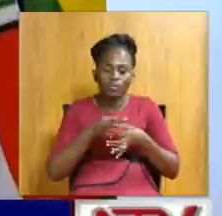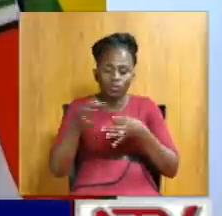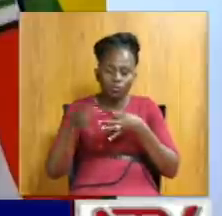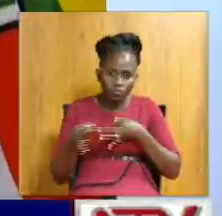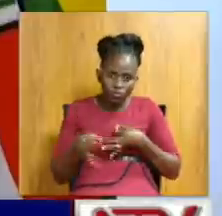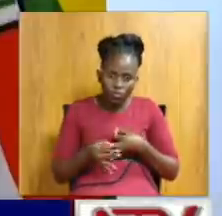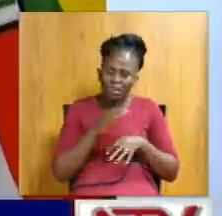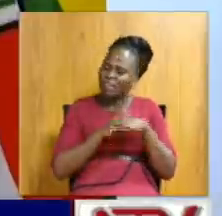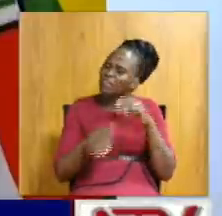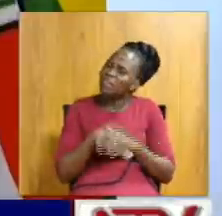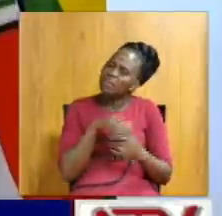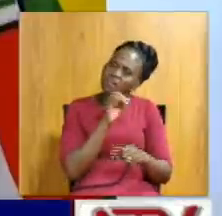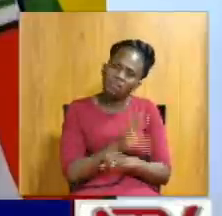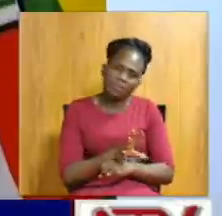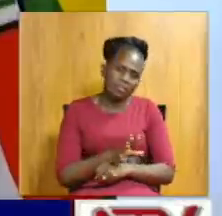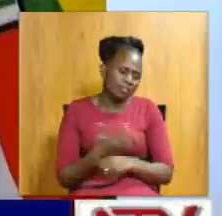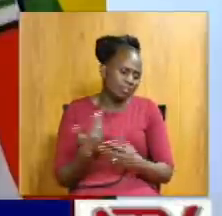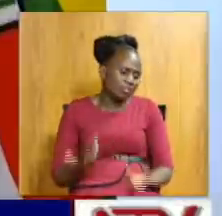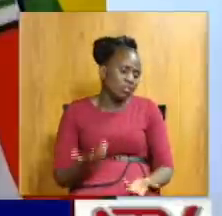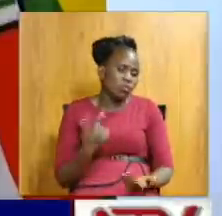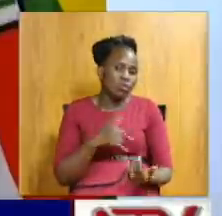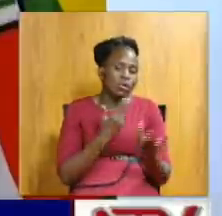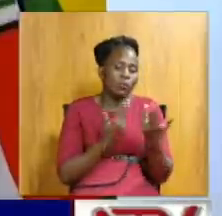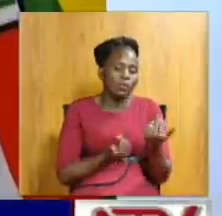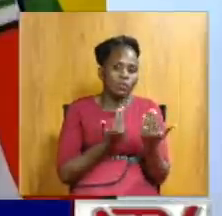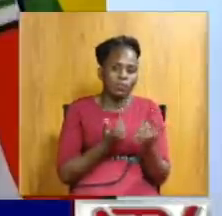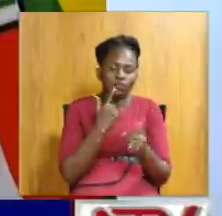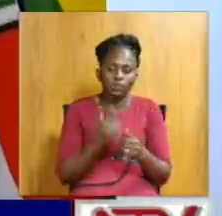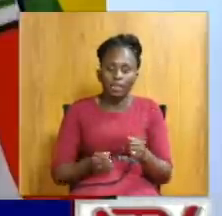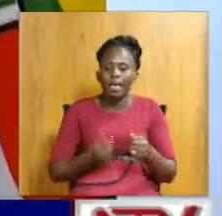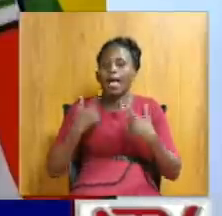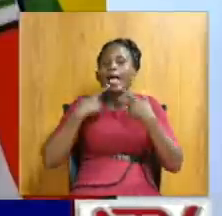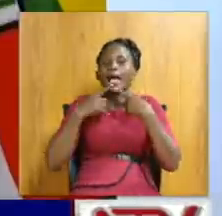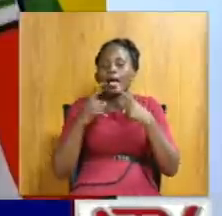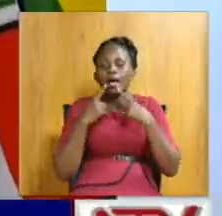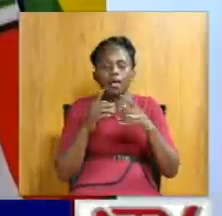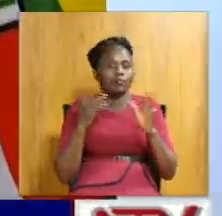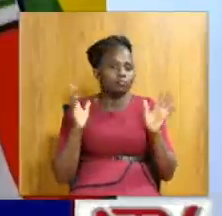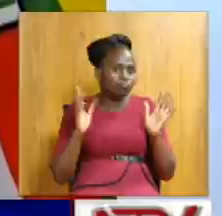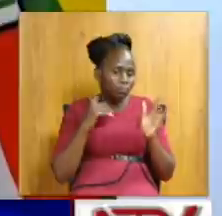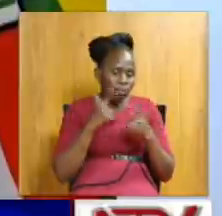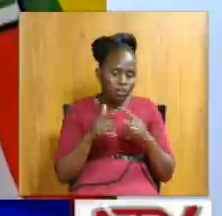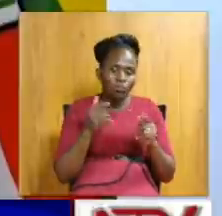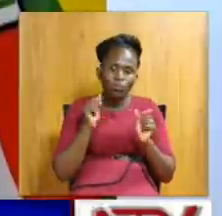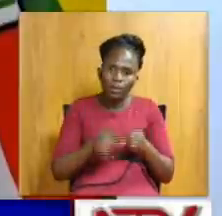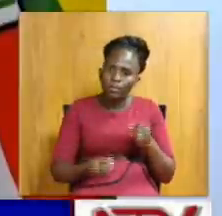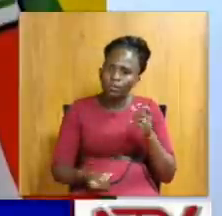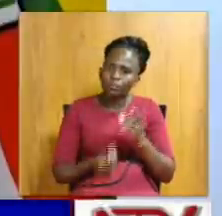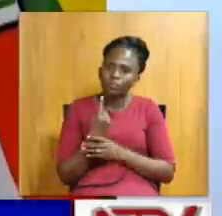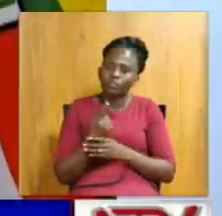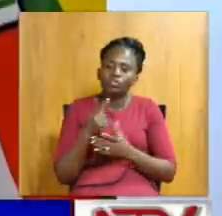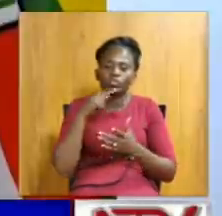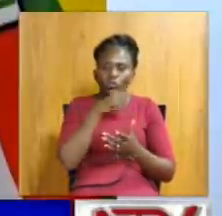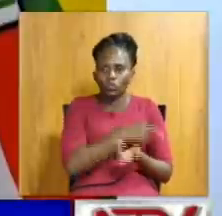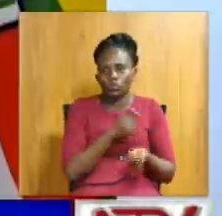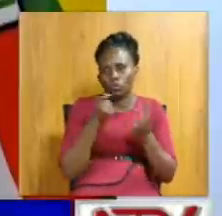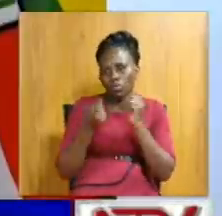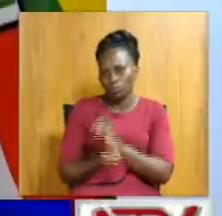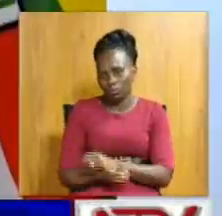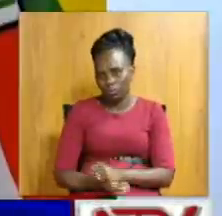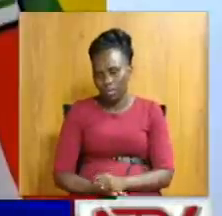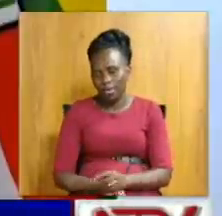message of wealth creation and socio-economic transformation. I've not had